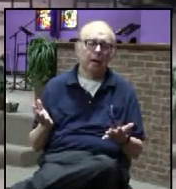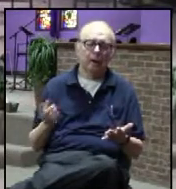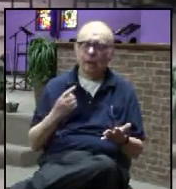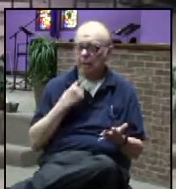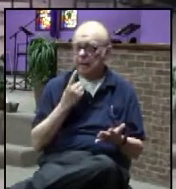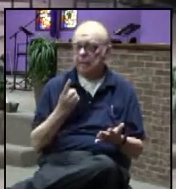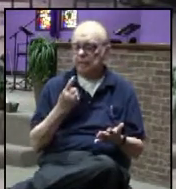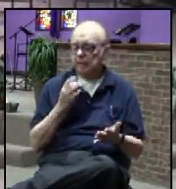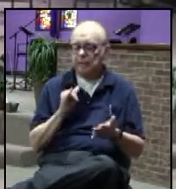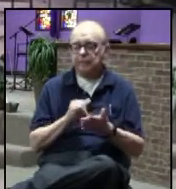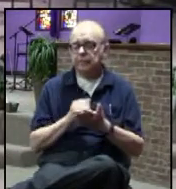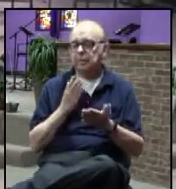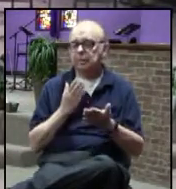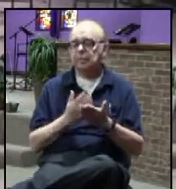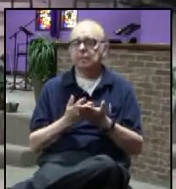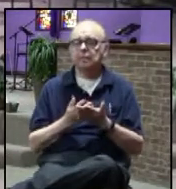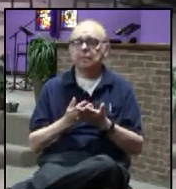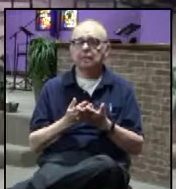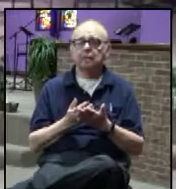that's good.